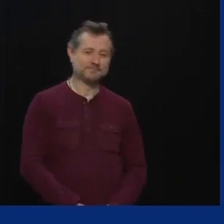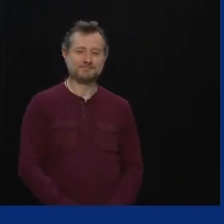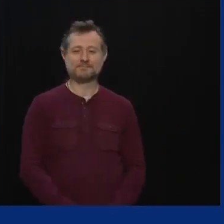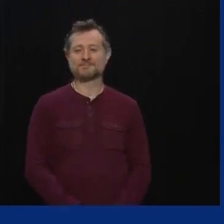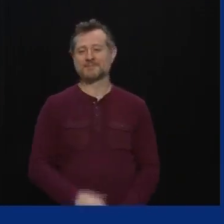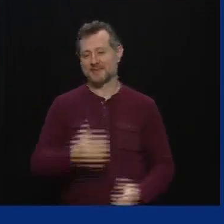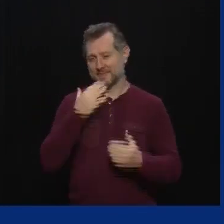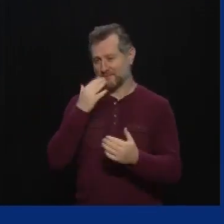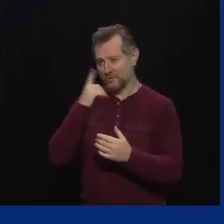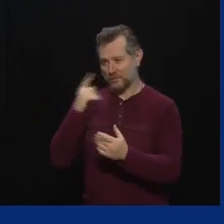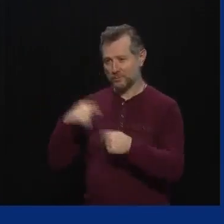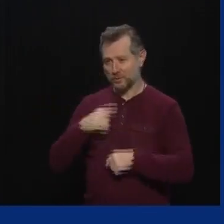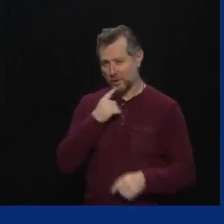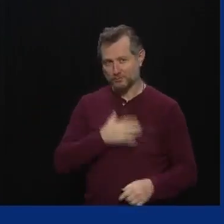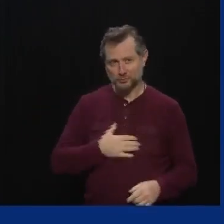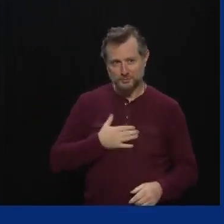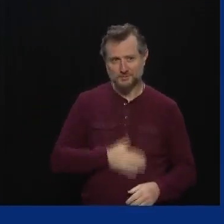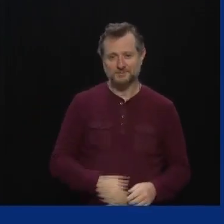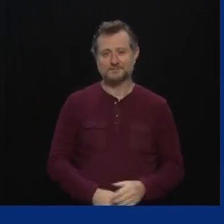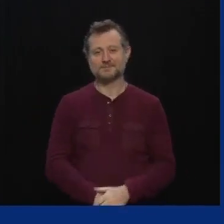help you.